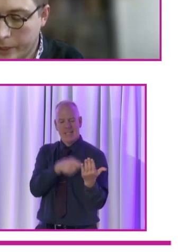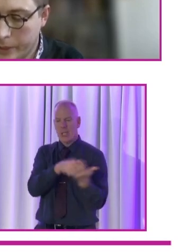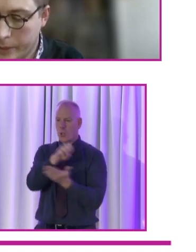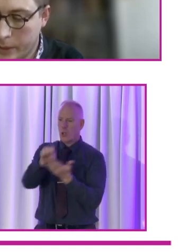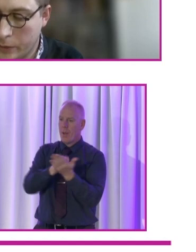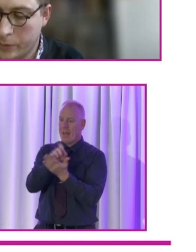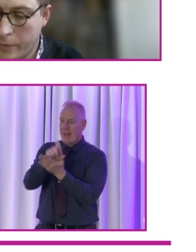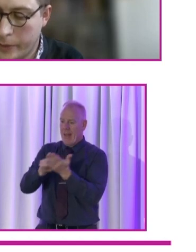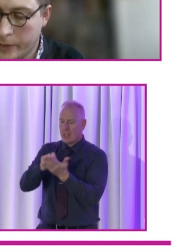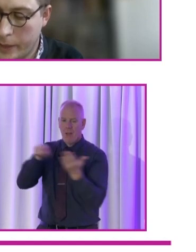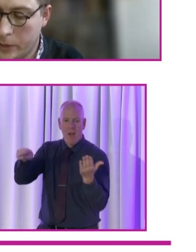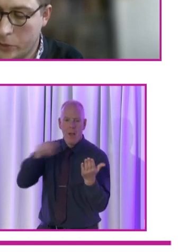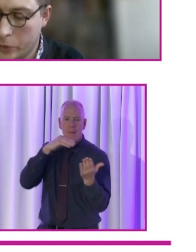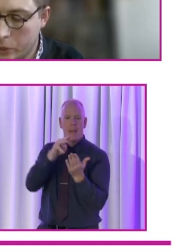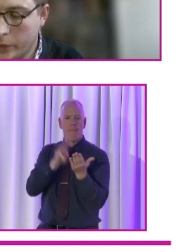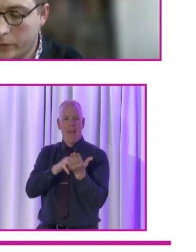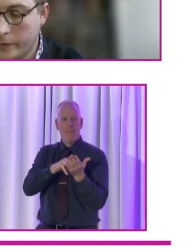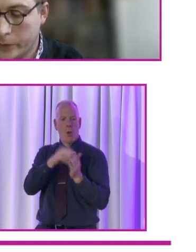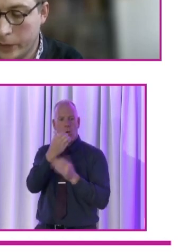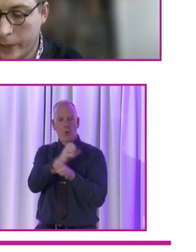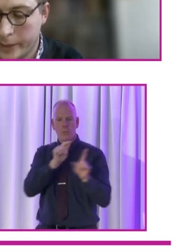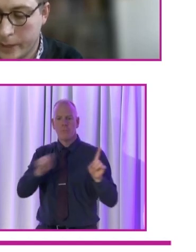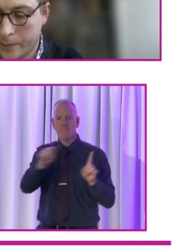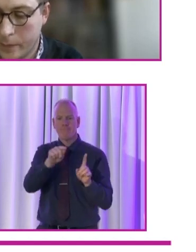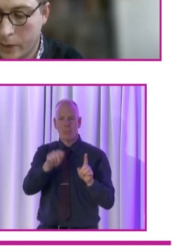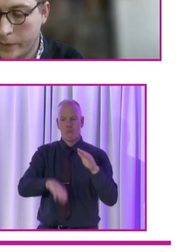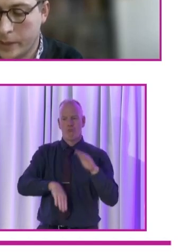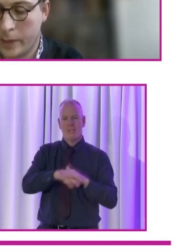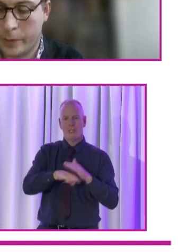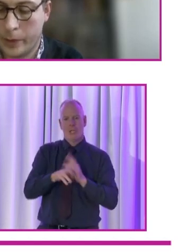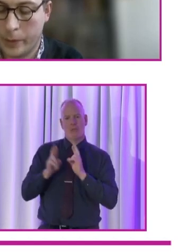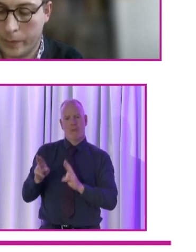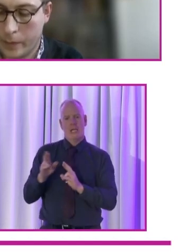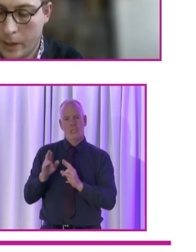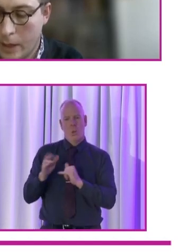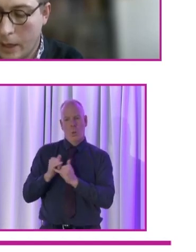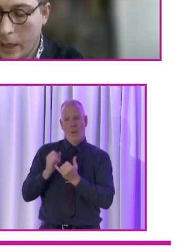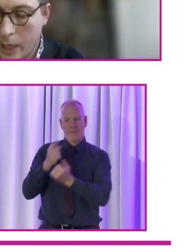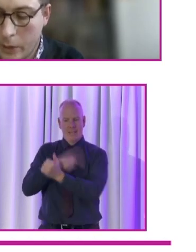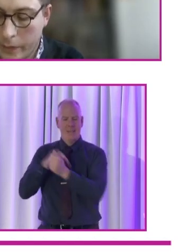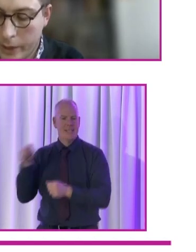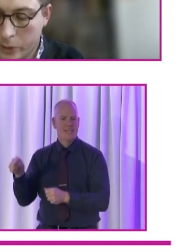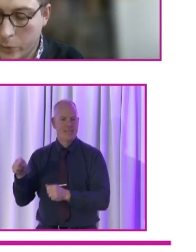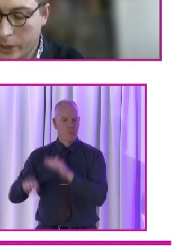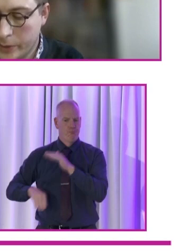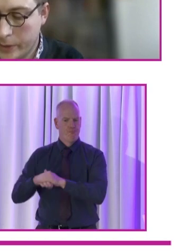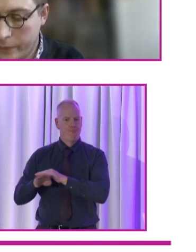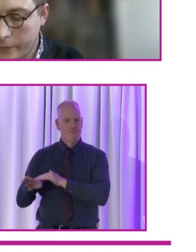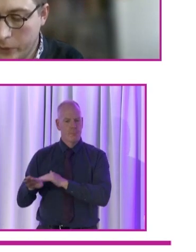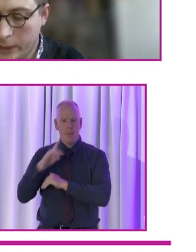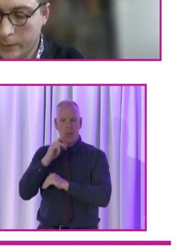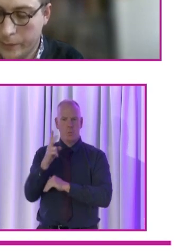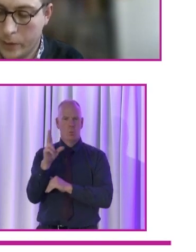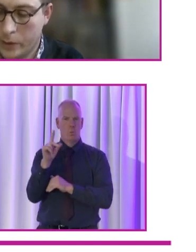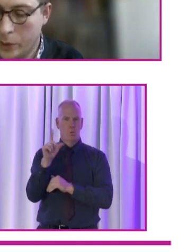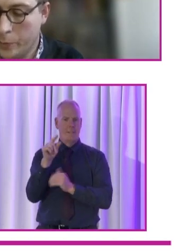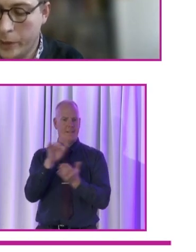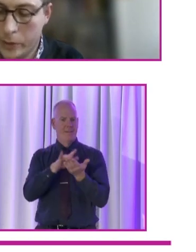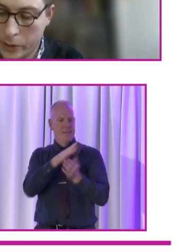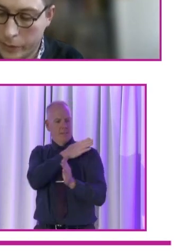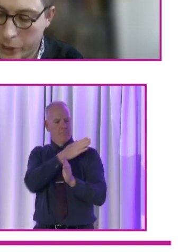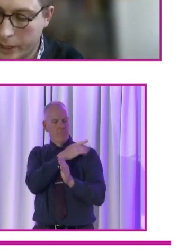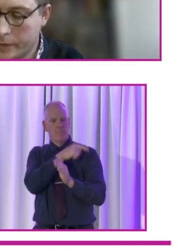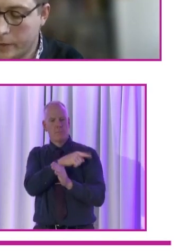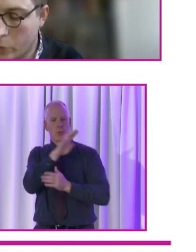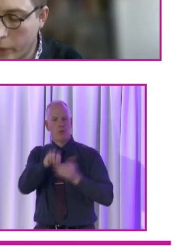European elections allows member states to restrict the voting rights of disabled people. However, in 2015, the